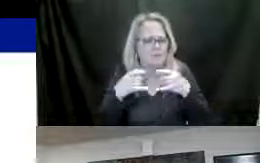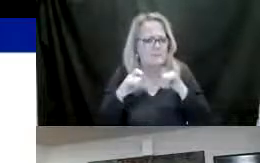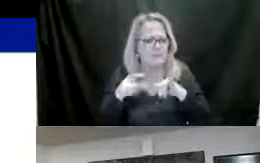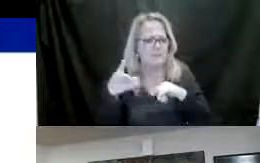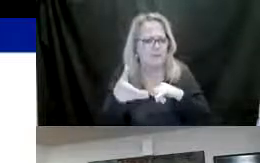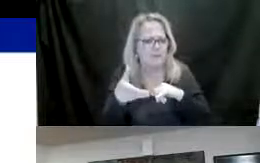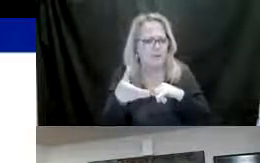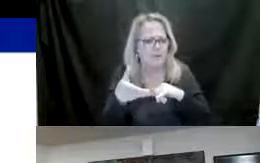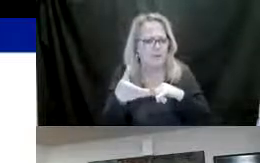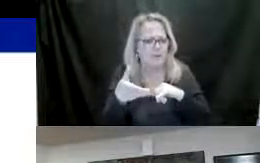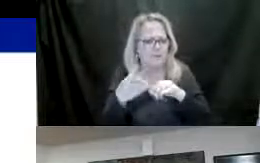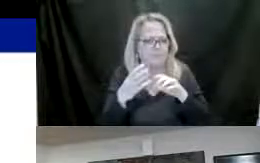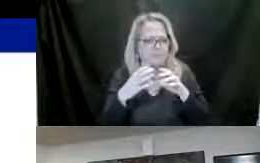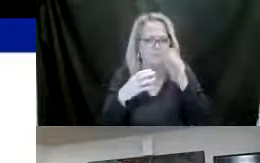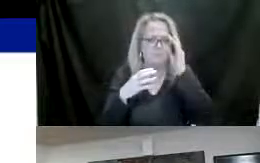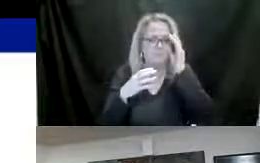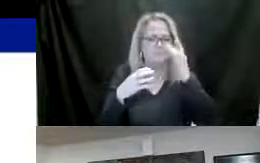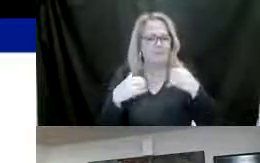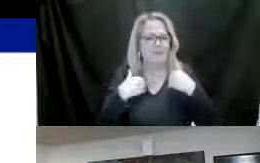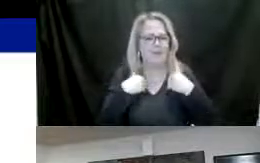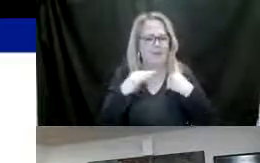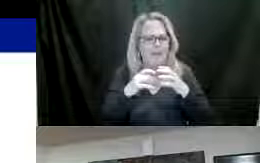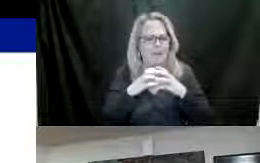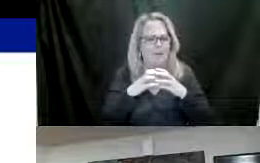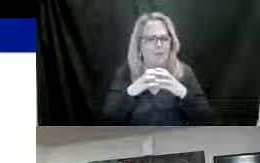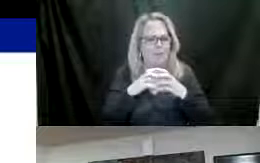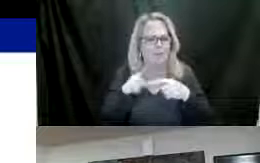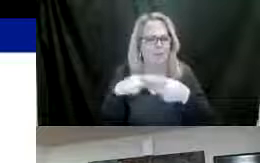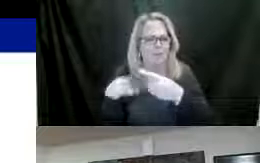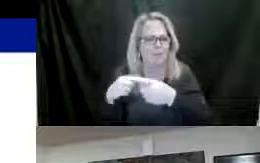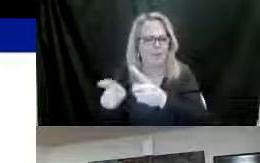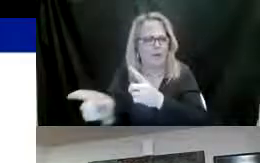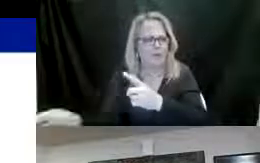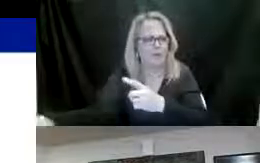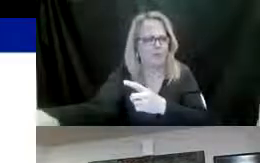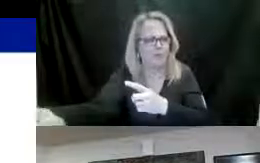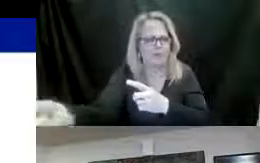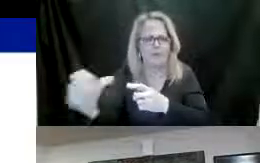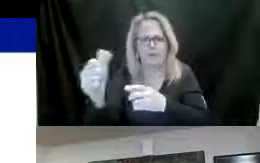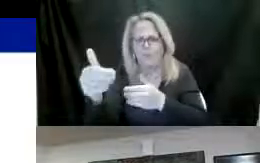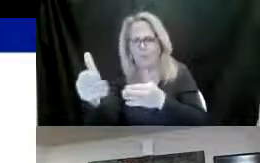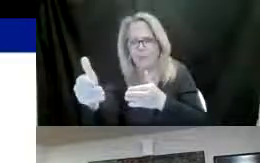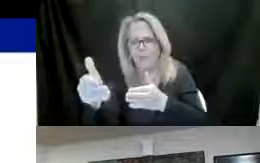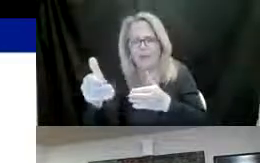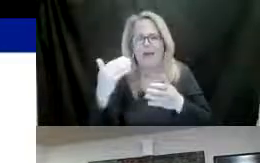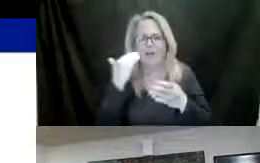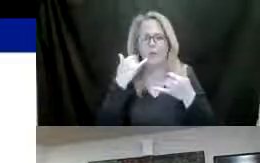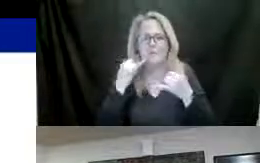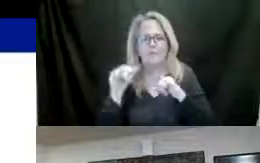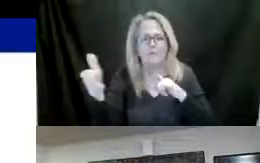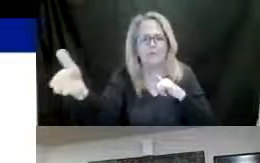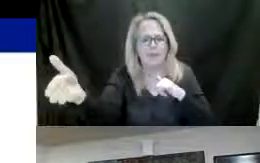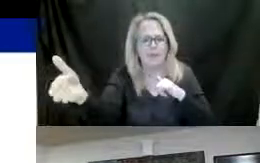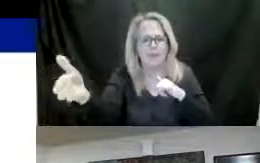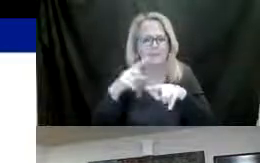still exists because I once had it and I know it just kind of went away. That's an important part of that search skill. Leaving